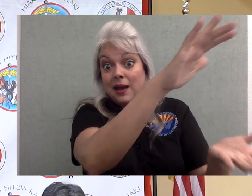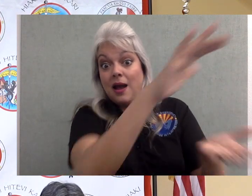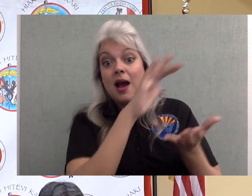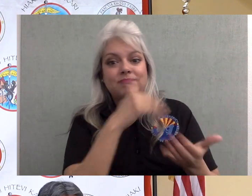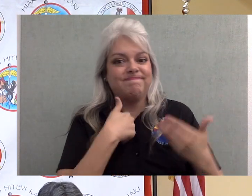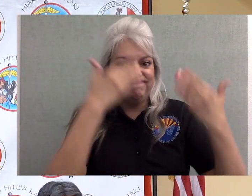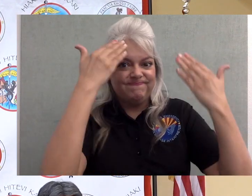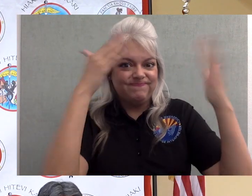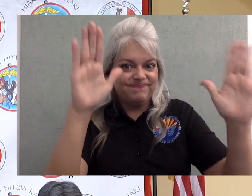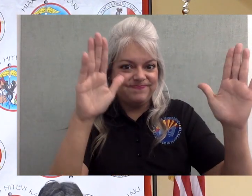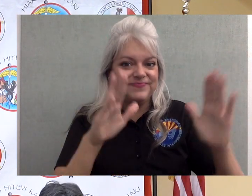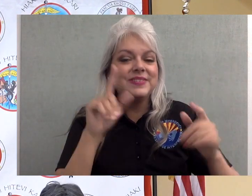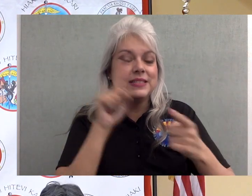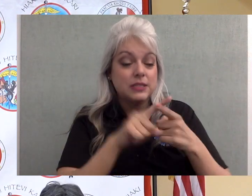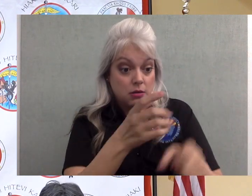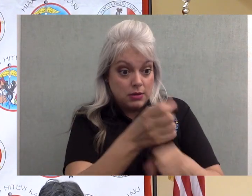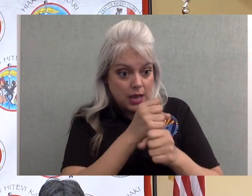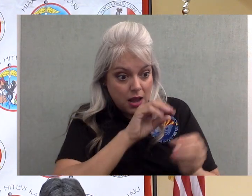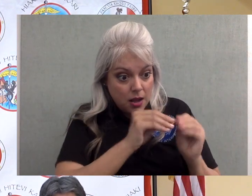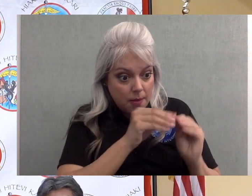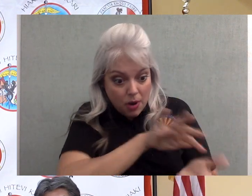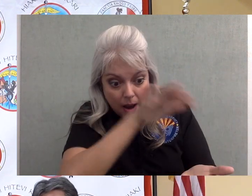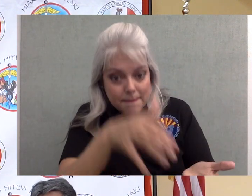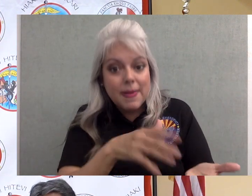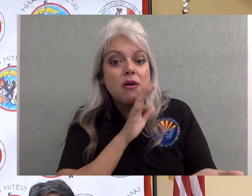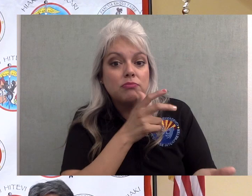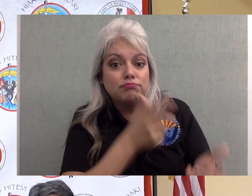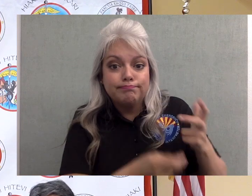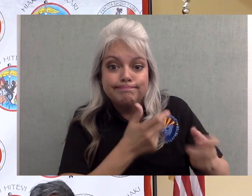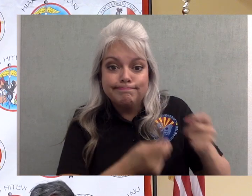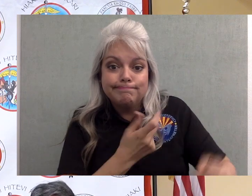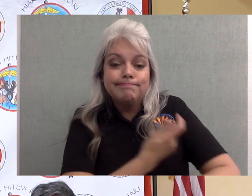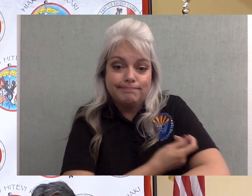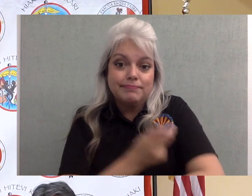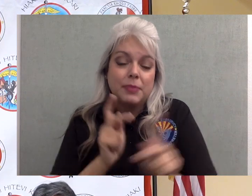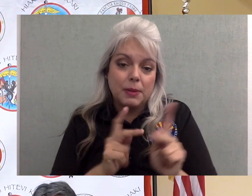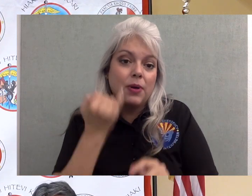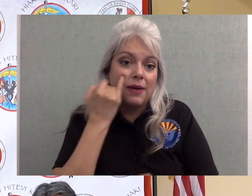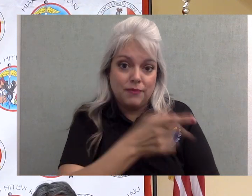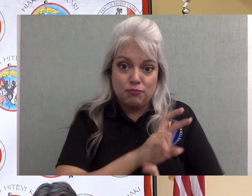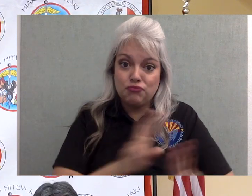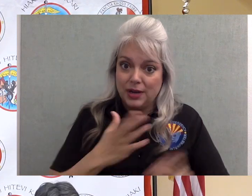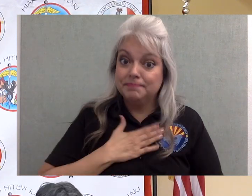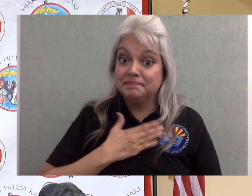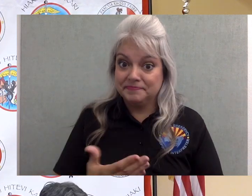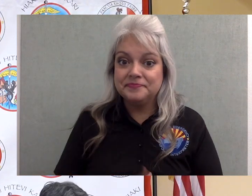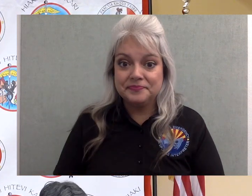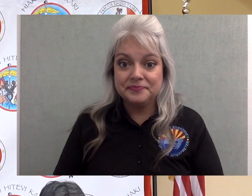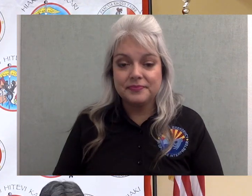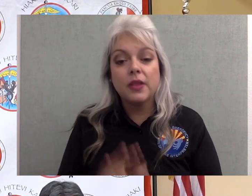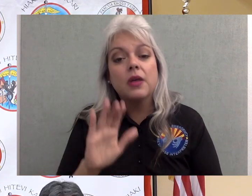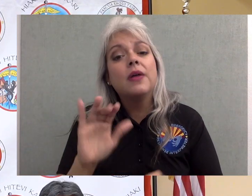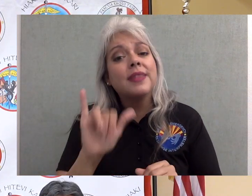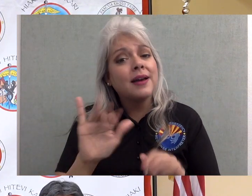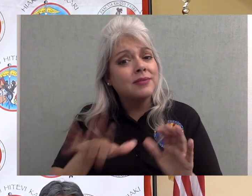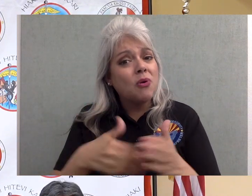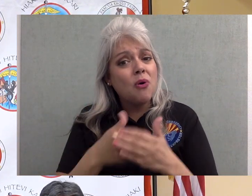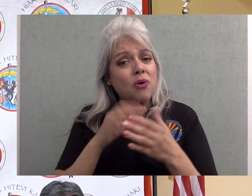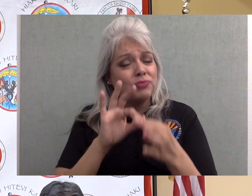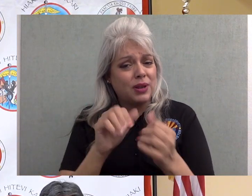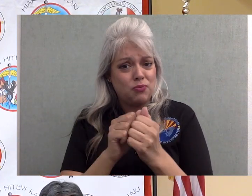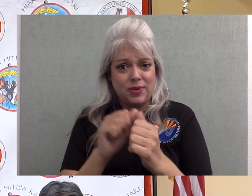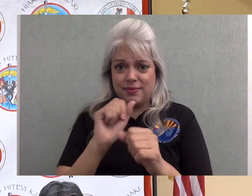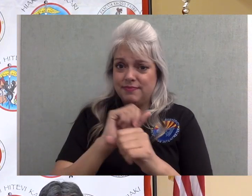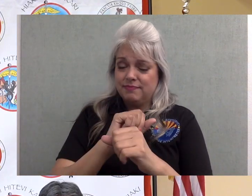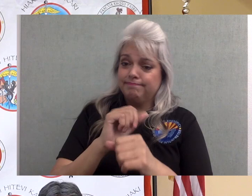we're going to get until we actually receive them. So that is all I have for you right now. As we have more information with Ms. Nunez and her